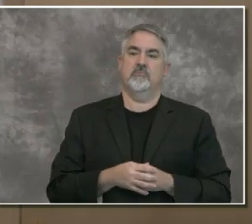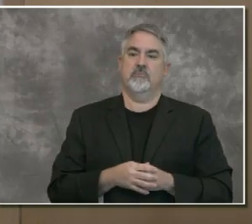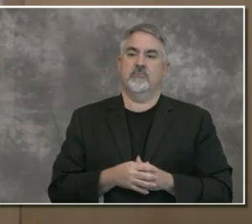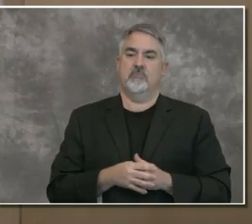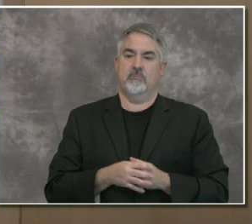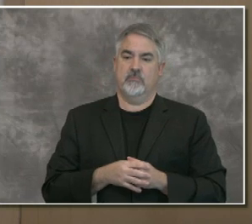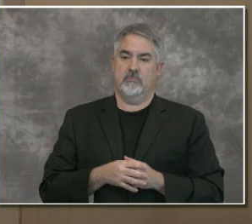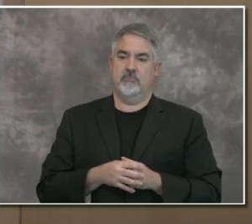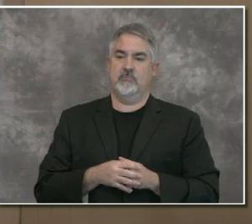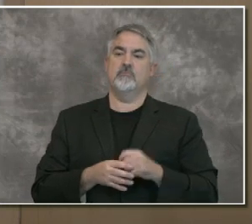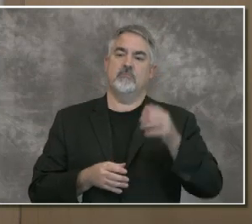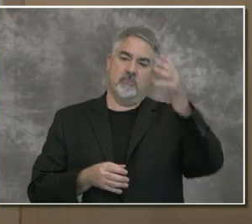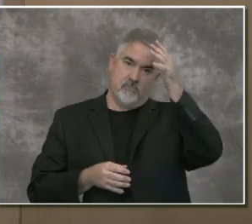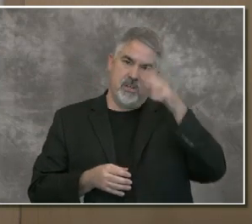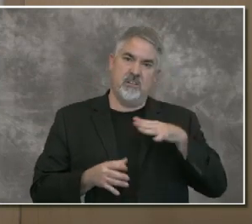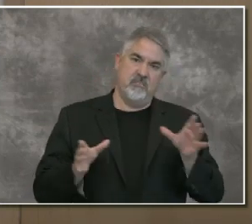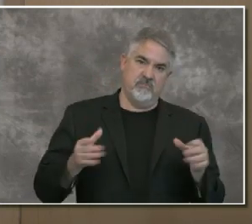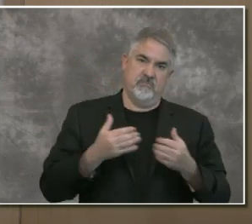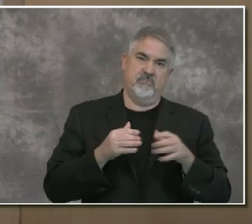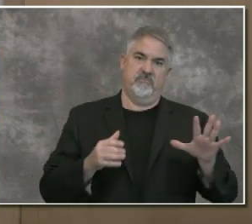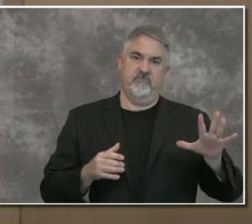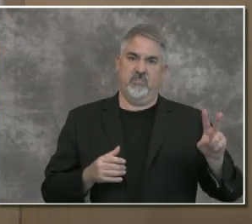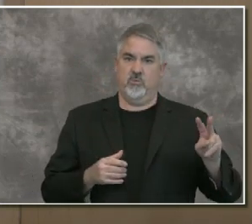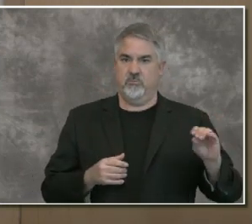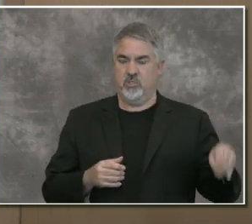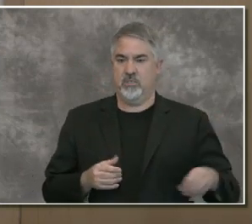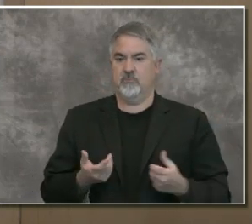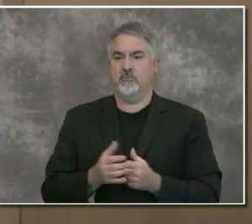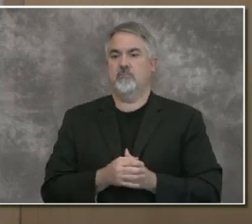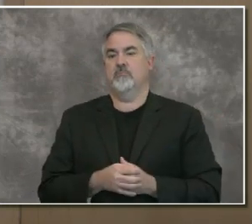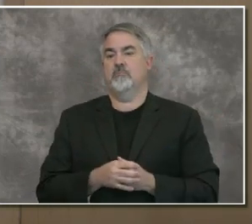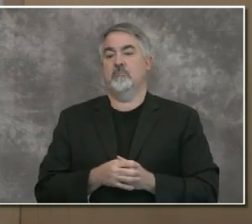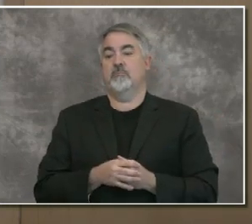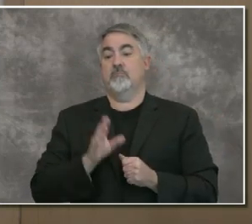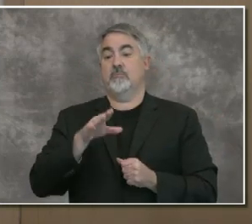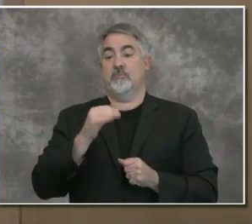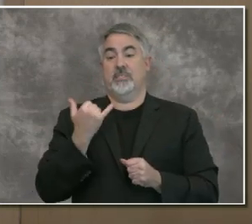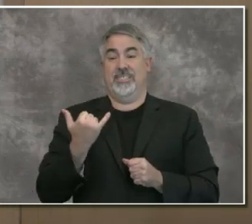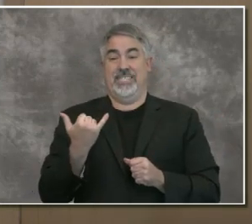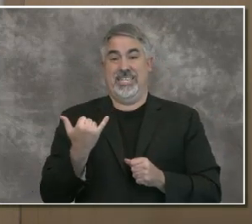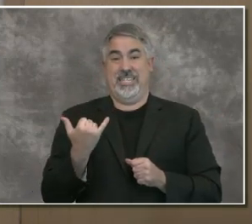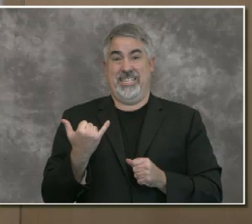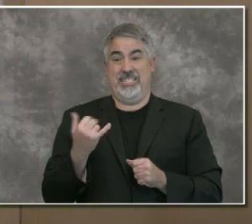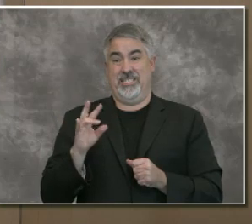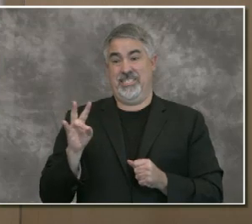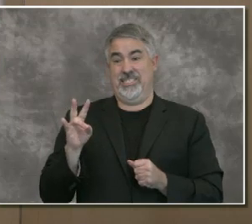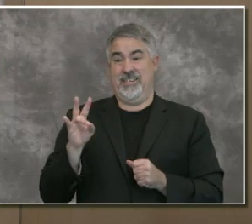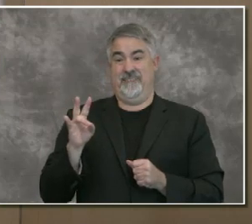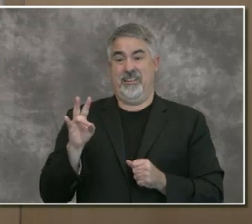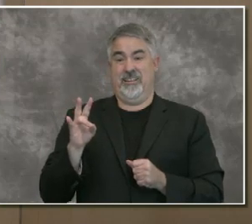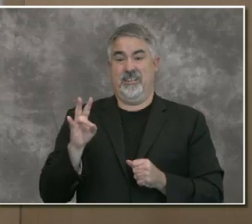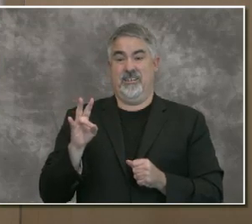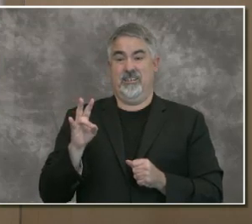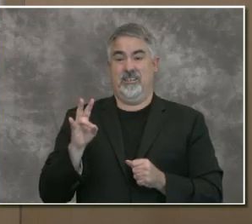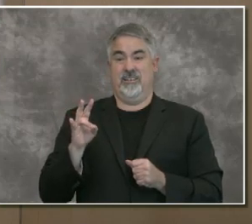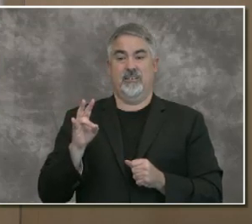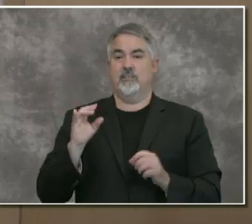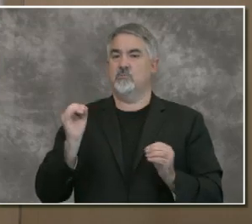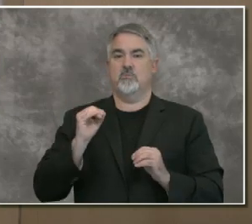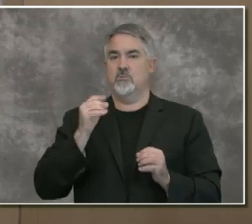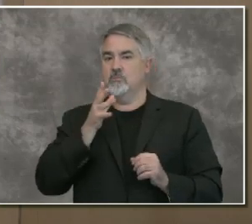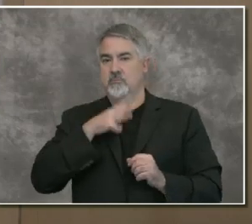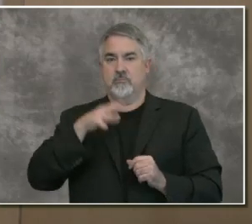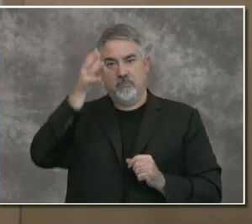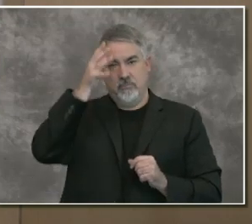are male, and today there are 7 cases for which we have no gender identified, and this